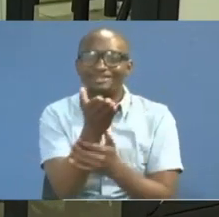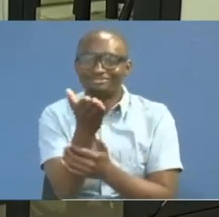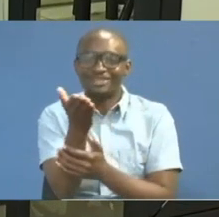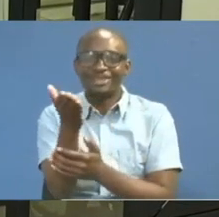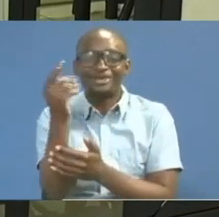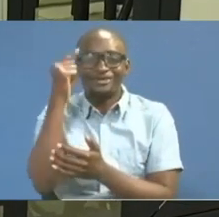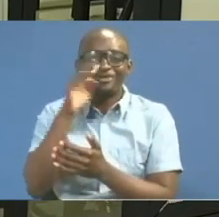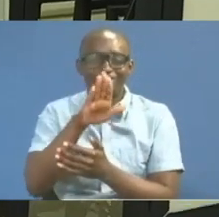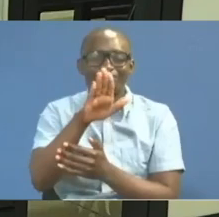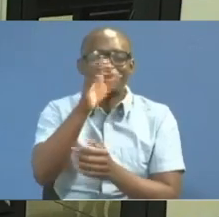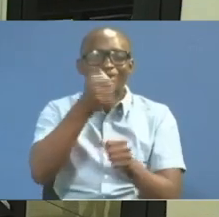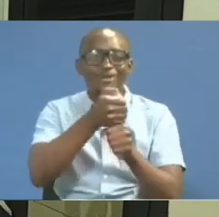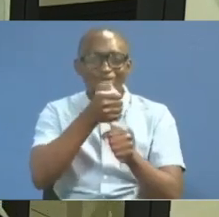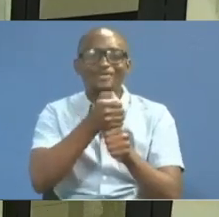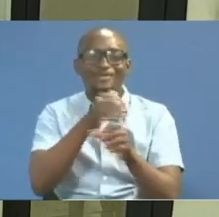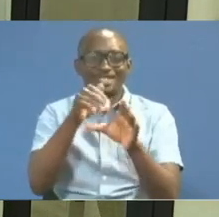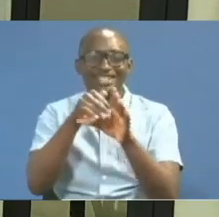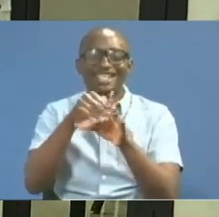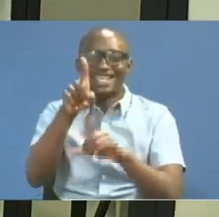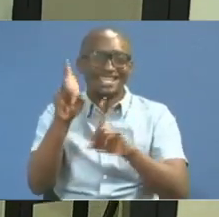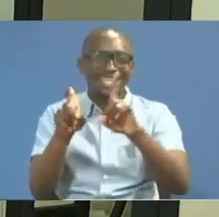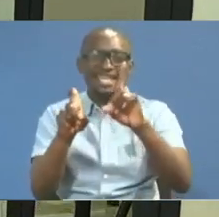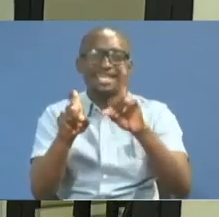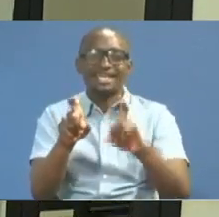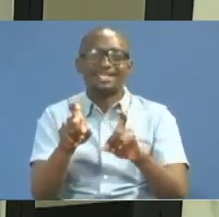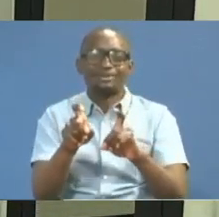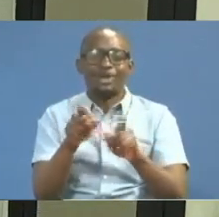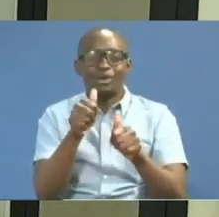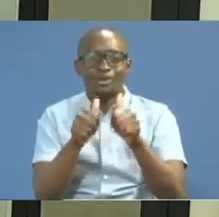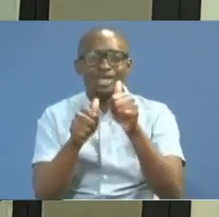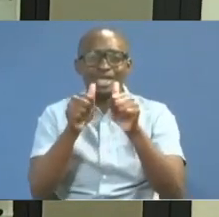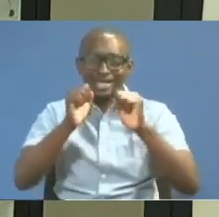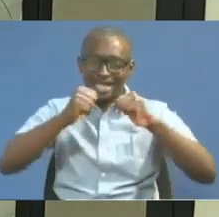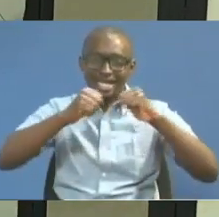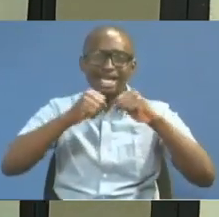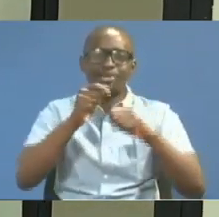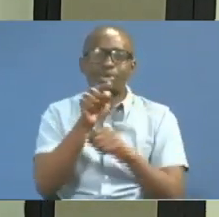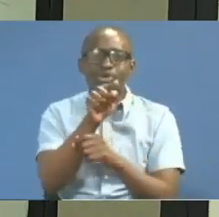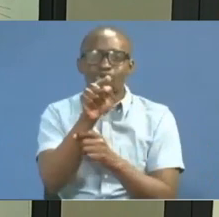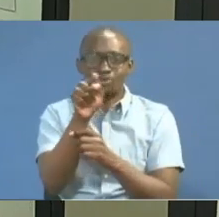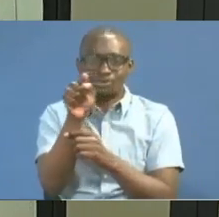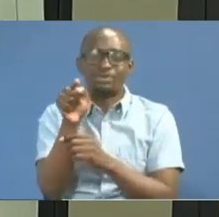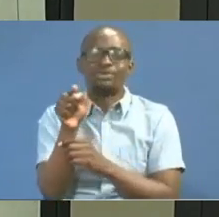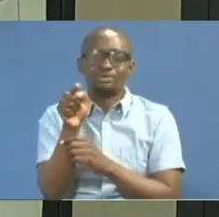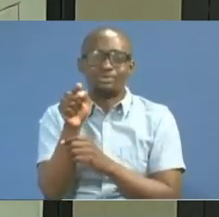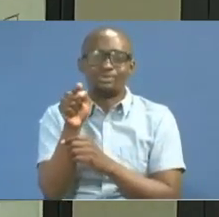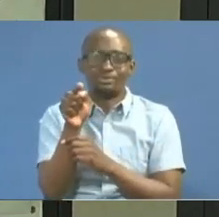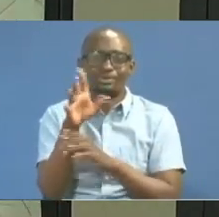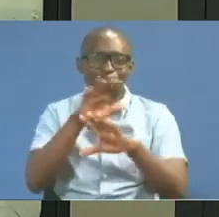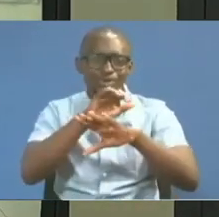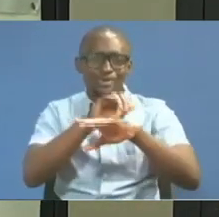I congratulate you for your performance in your exams, which earned you